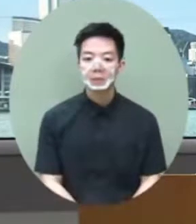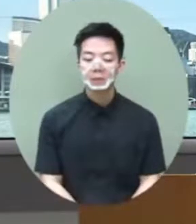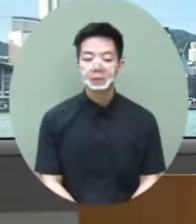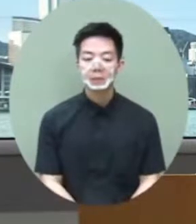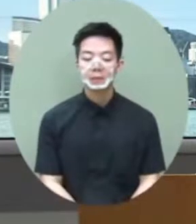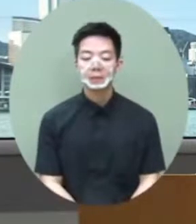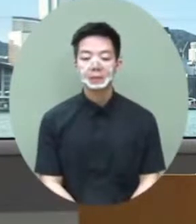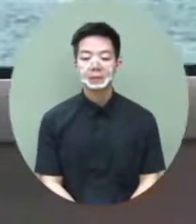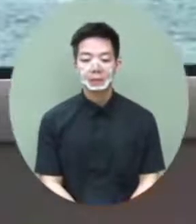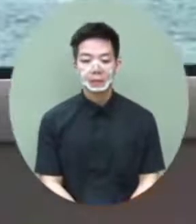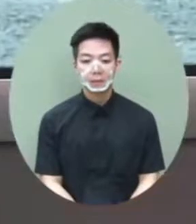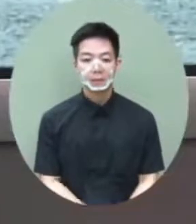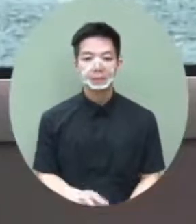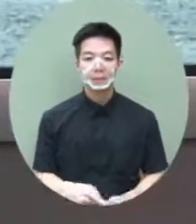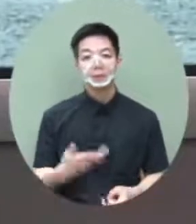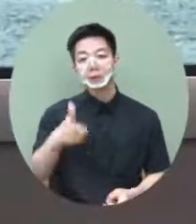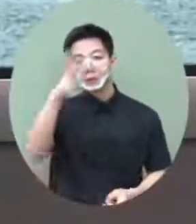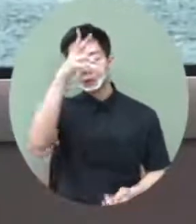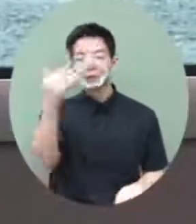is trying to